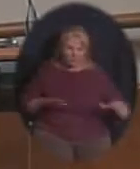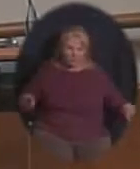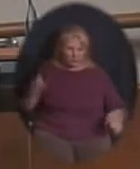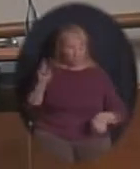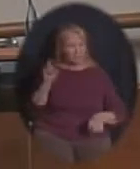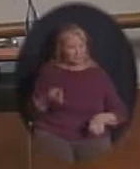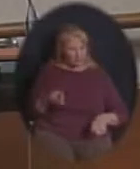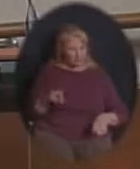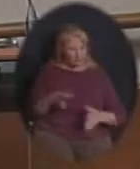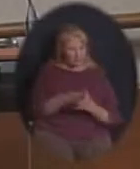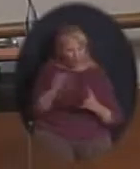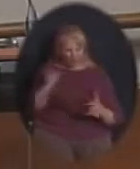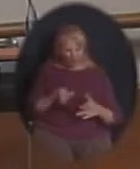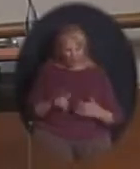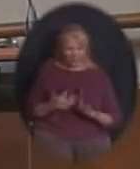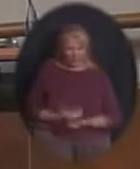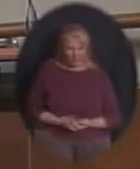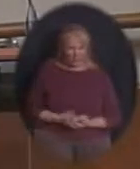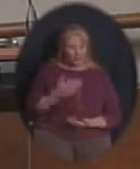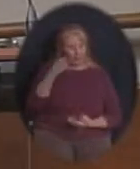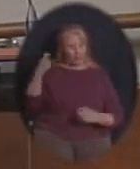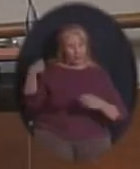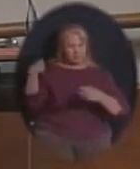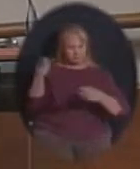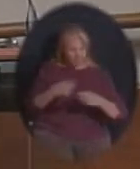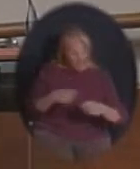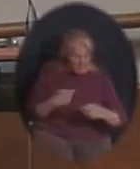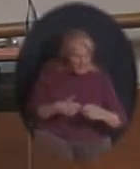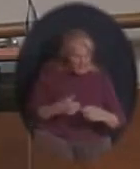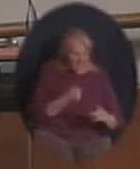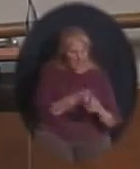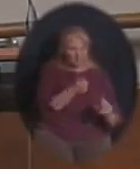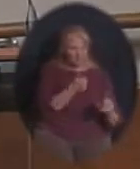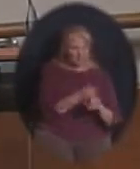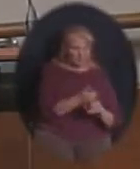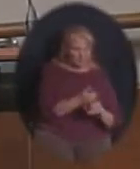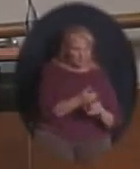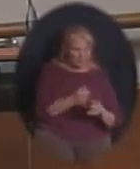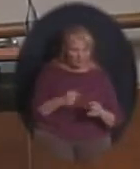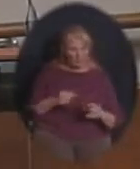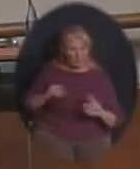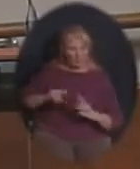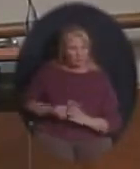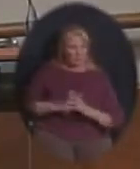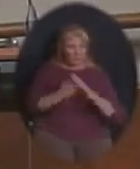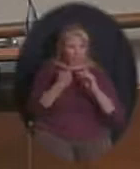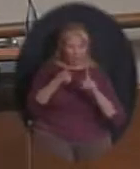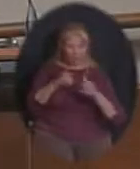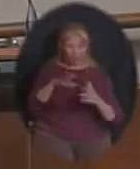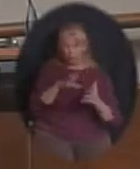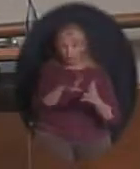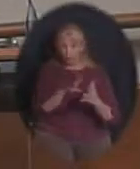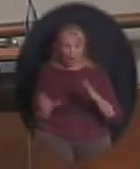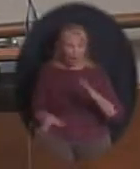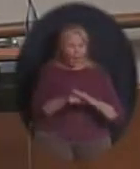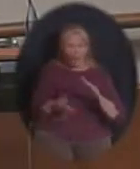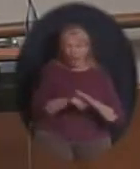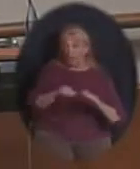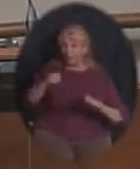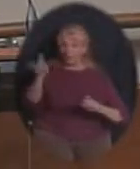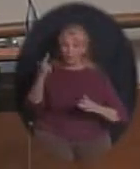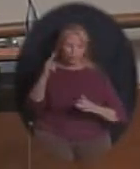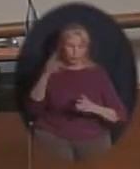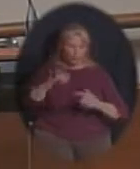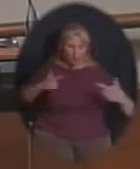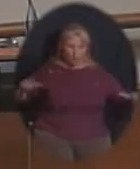Spanish, you know, will be just a springing board, hopefully, into the other languages and Romance languages that will help them learn later on. So I really hope